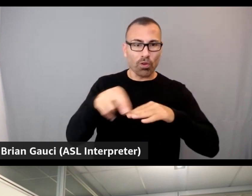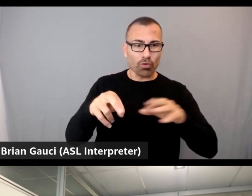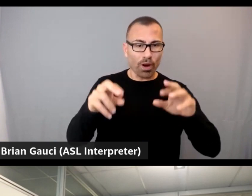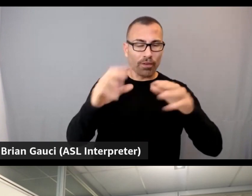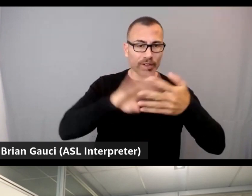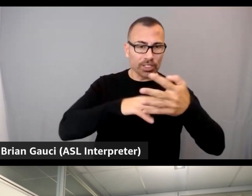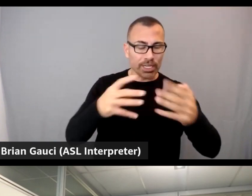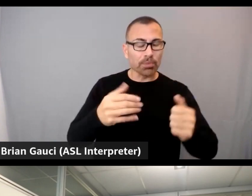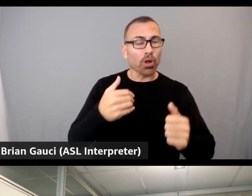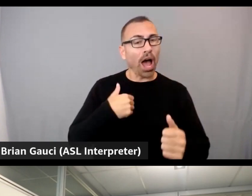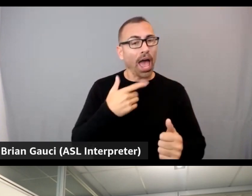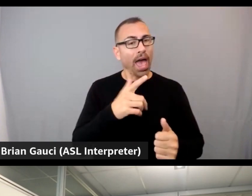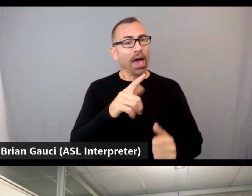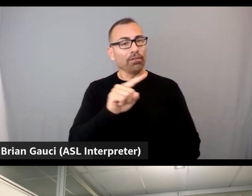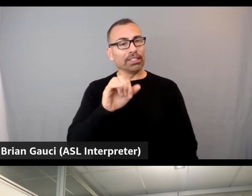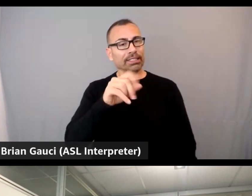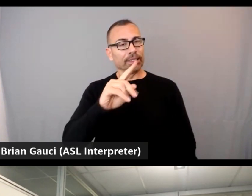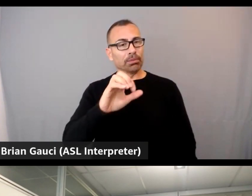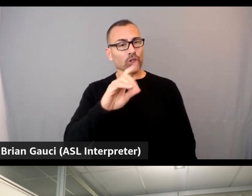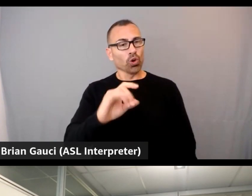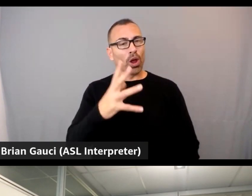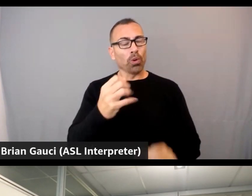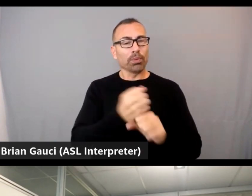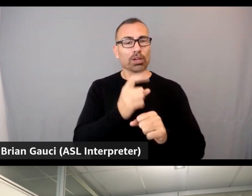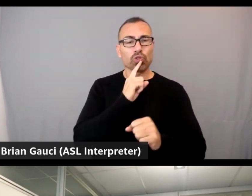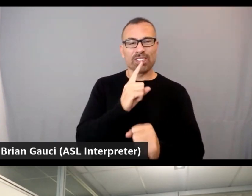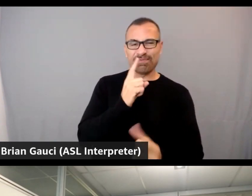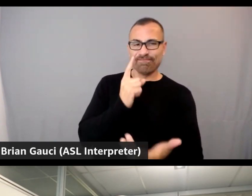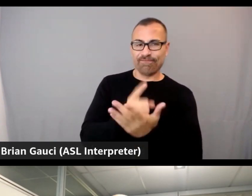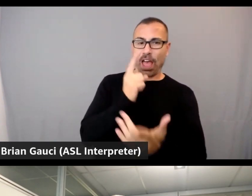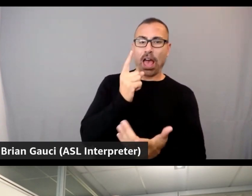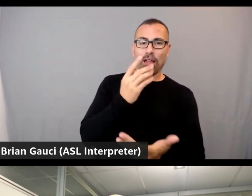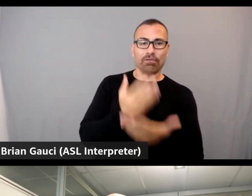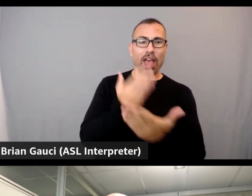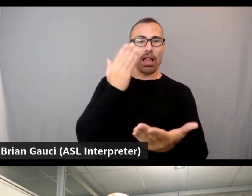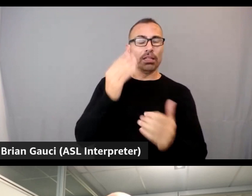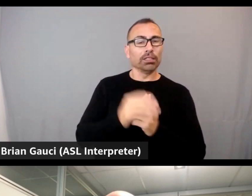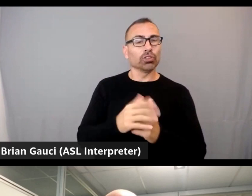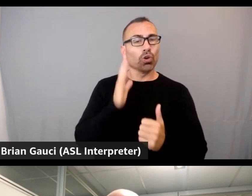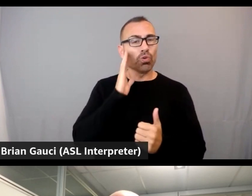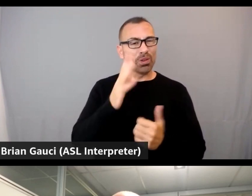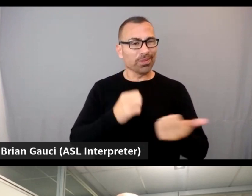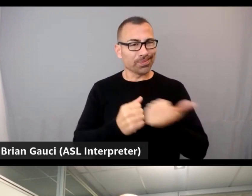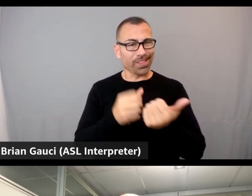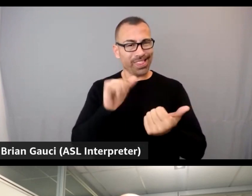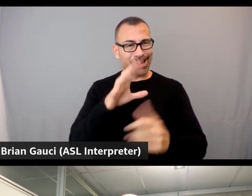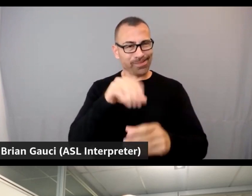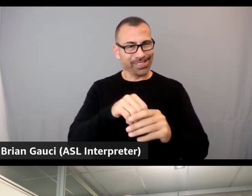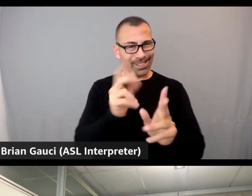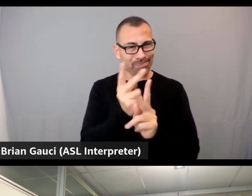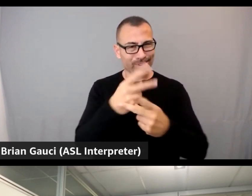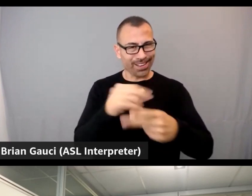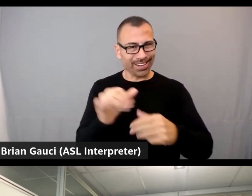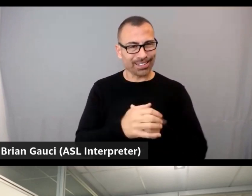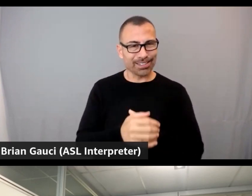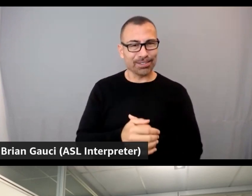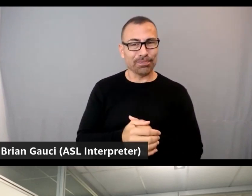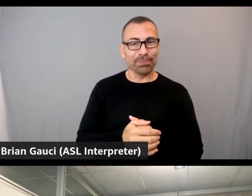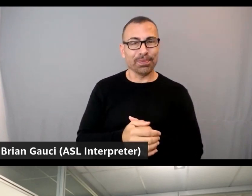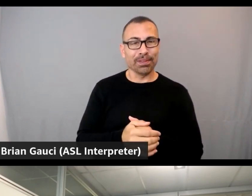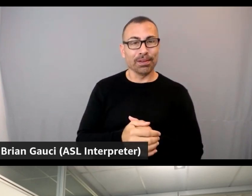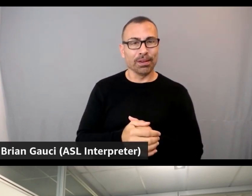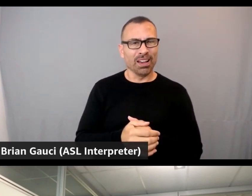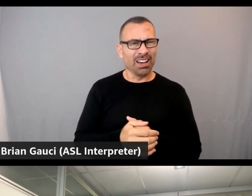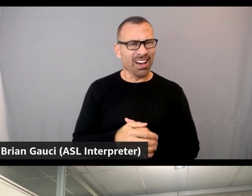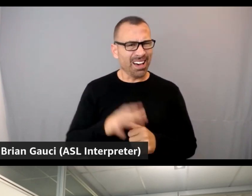combination against a reference table. And so we now support that within the product. Gotcha. Yeah, it's really cool. And I love the